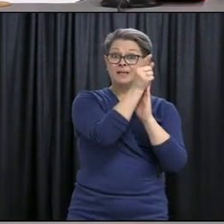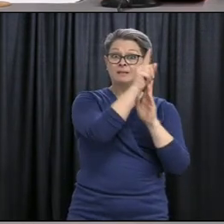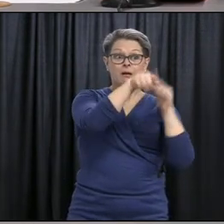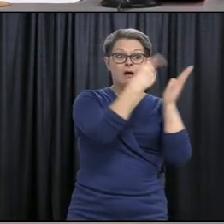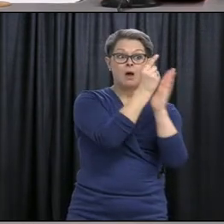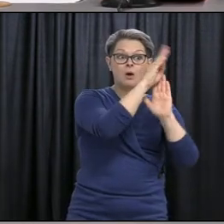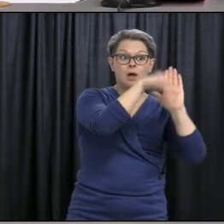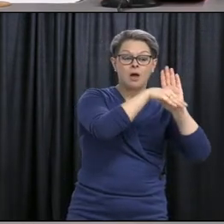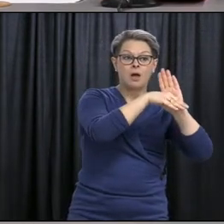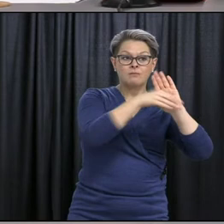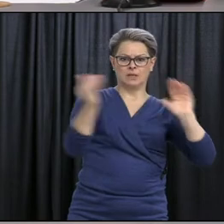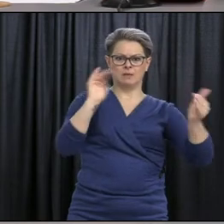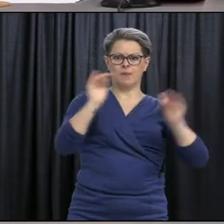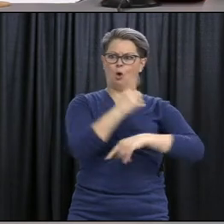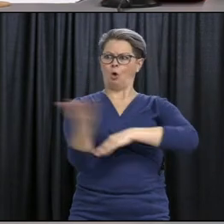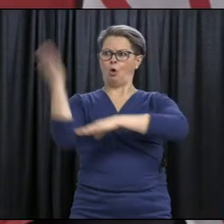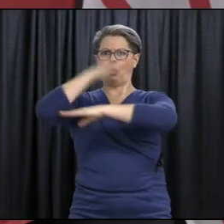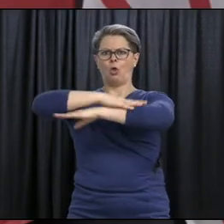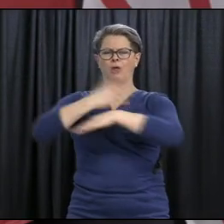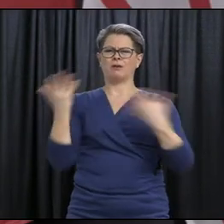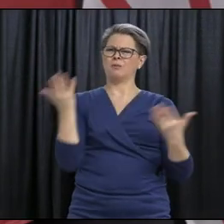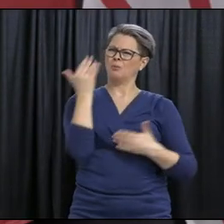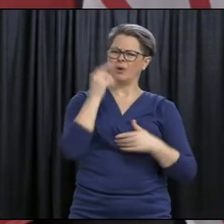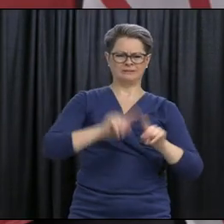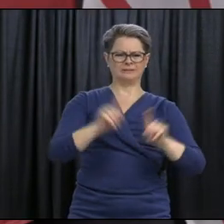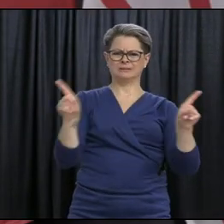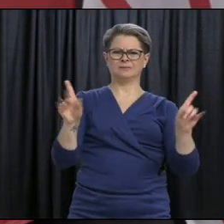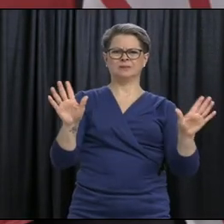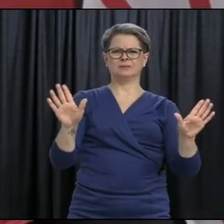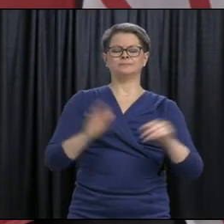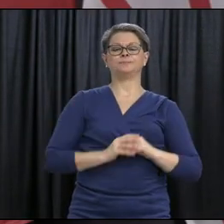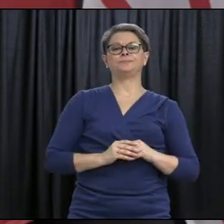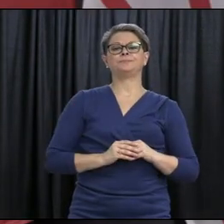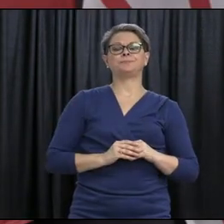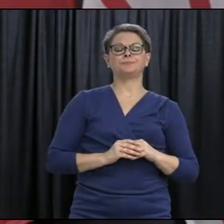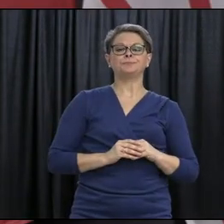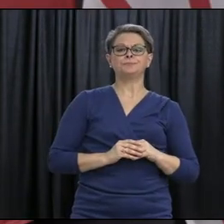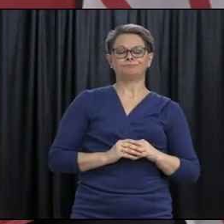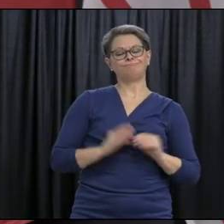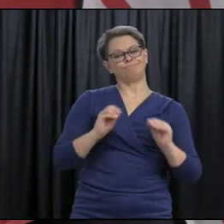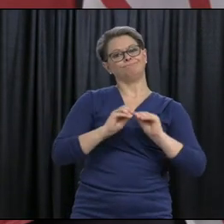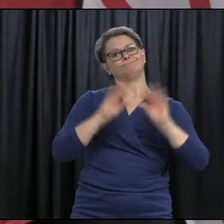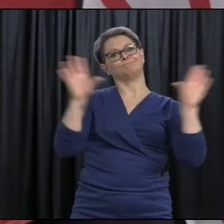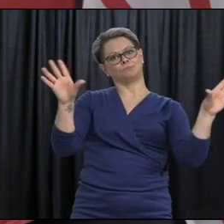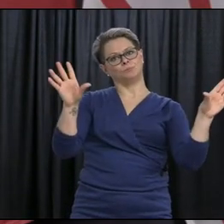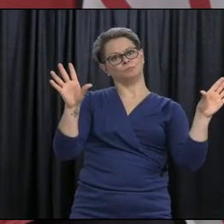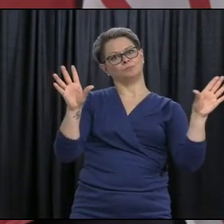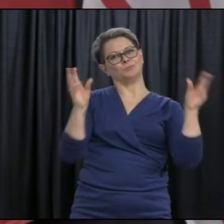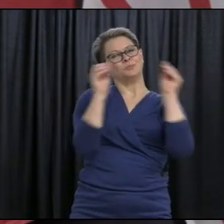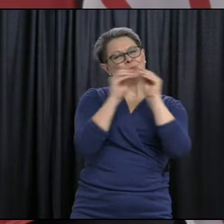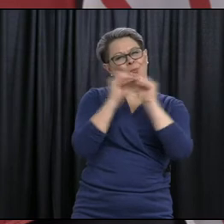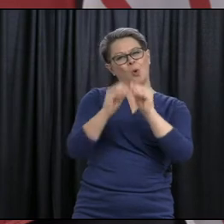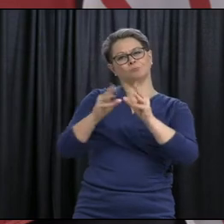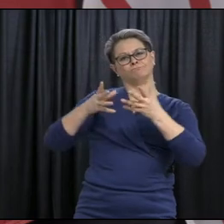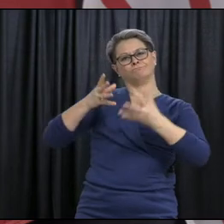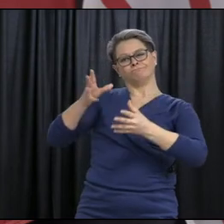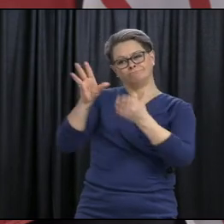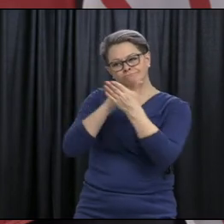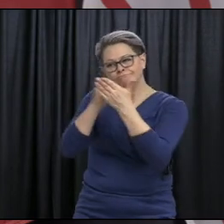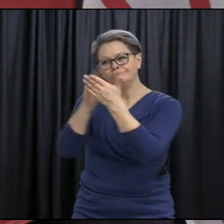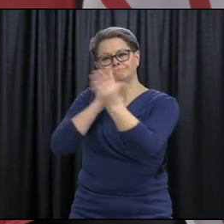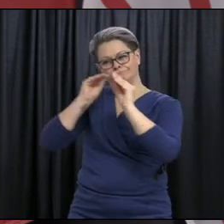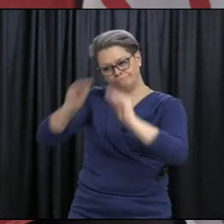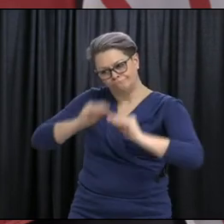grade, 6 to 7? Obviously, there needs to be more instruction at the higher grades. You know,